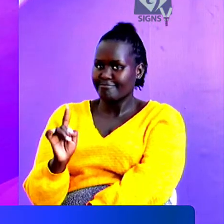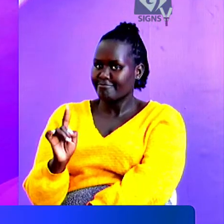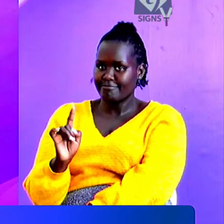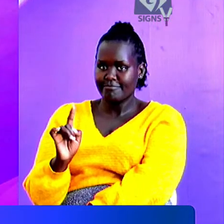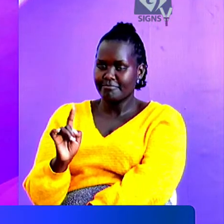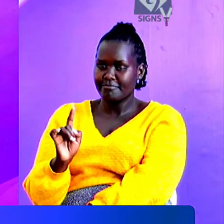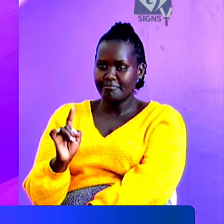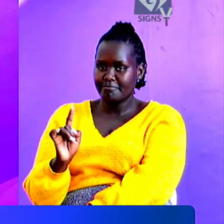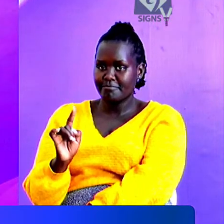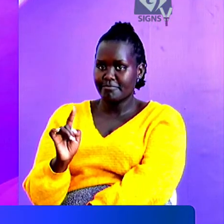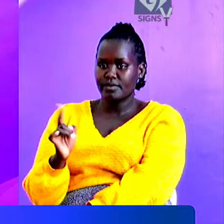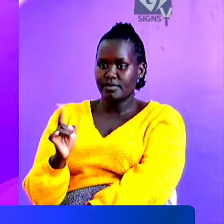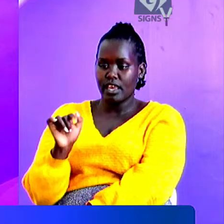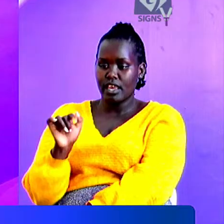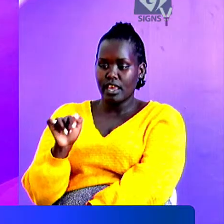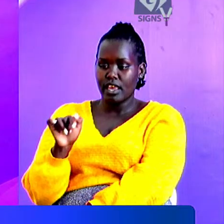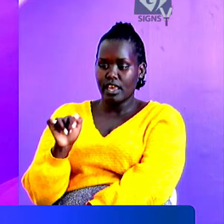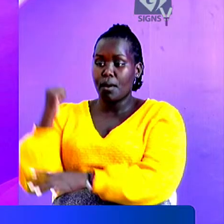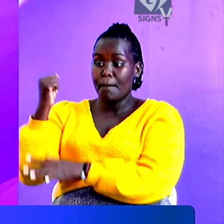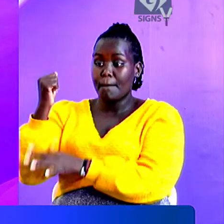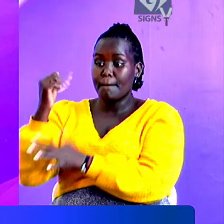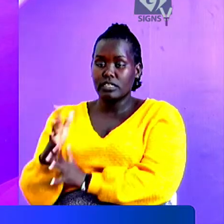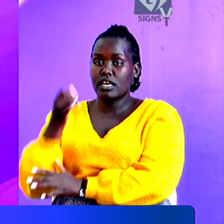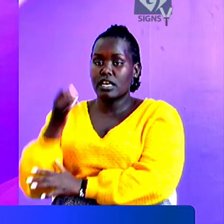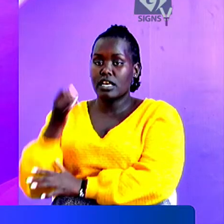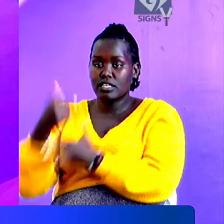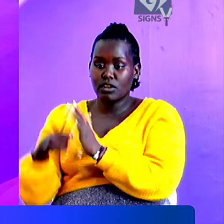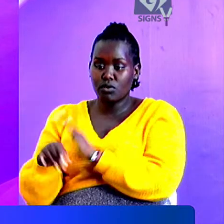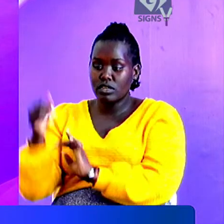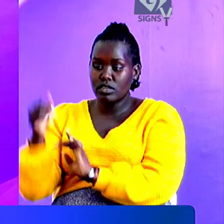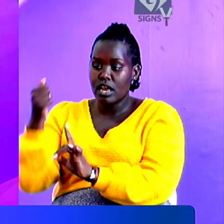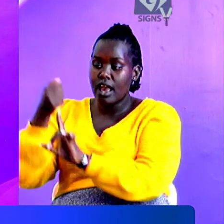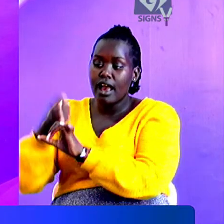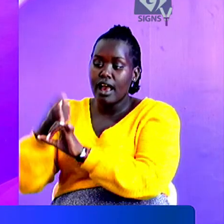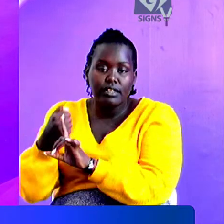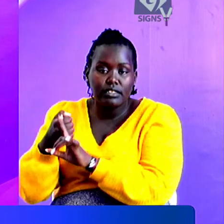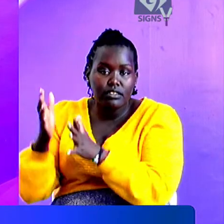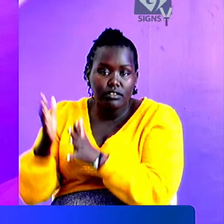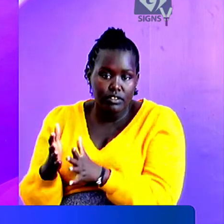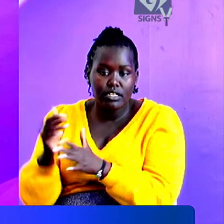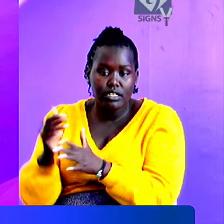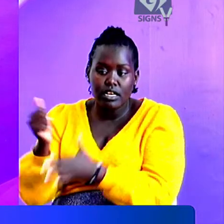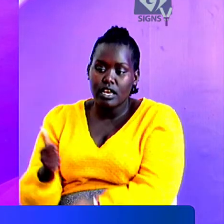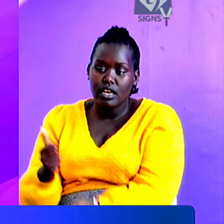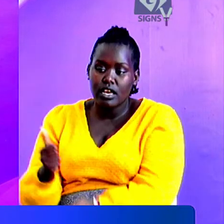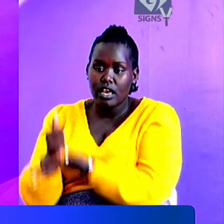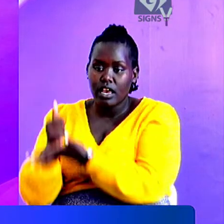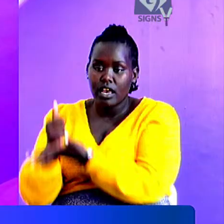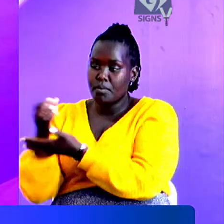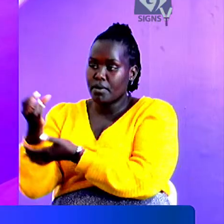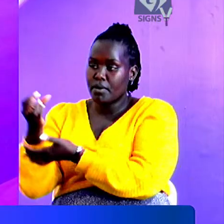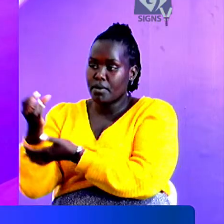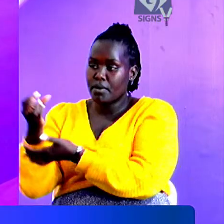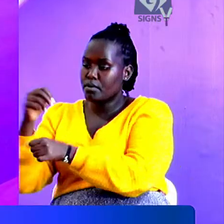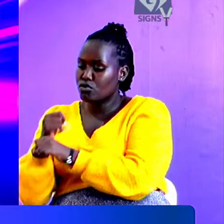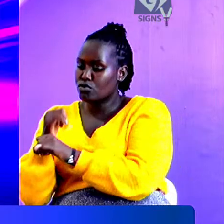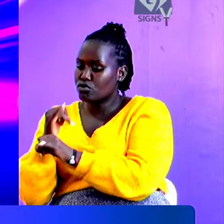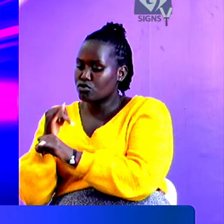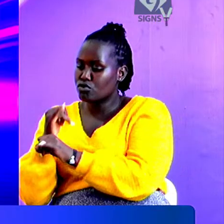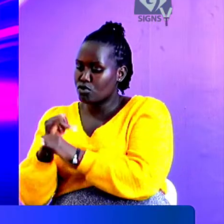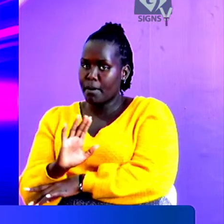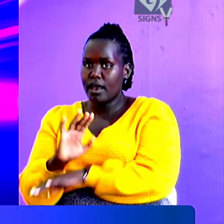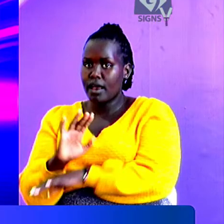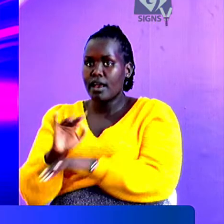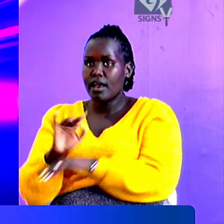especially these politicians, they don't understand that activists are actually helping them do their job. And actually even some of the politicians were born